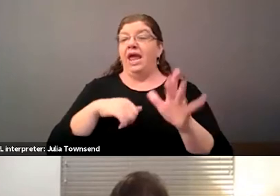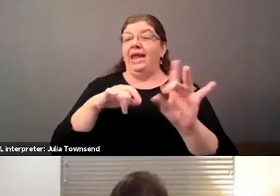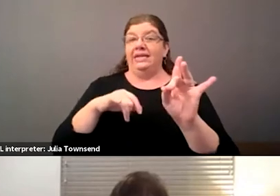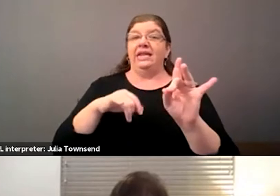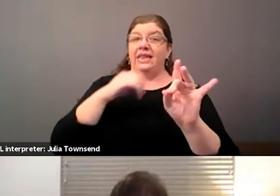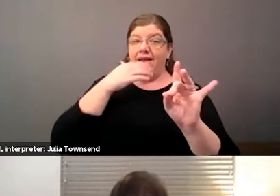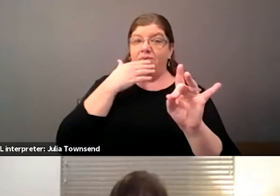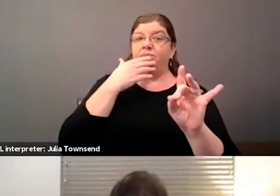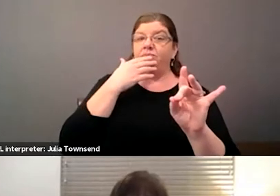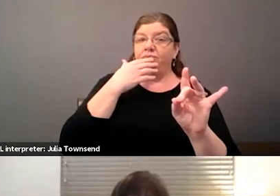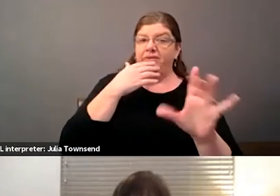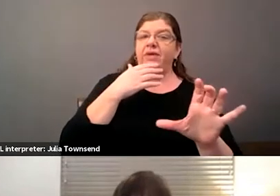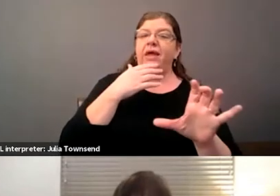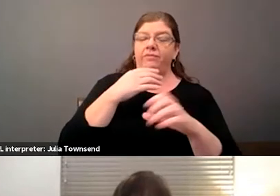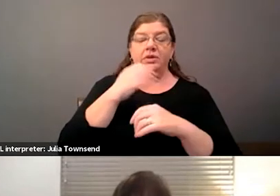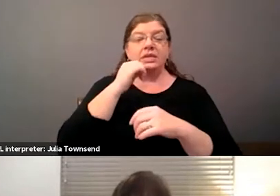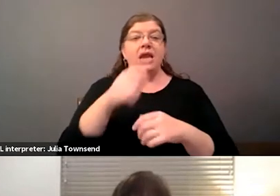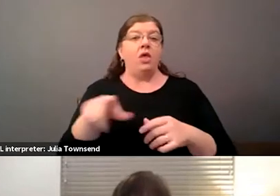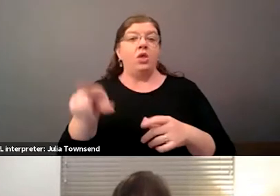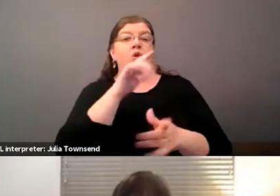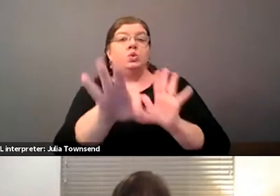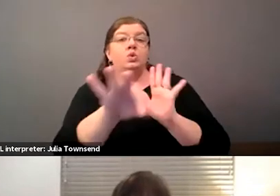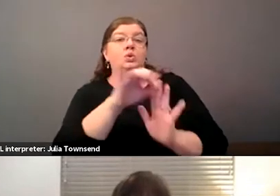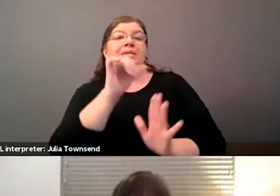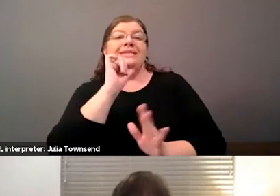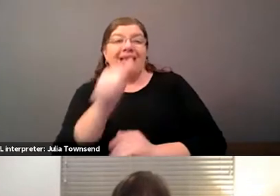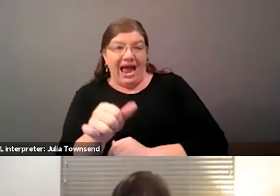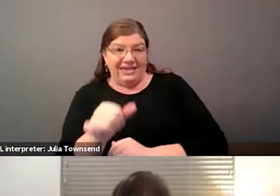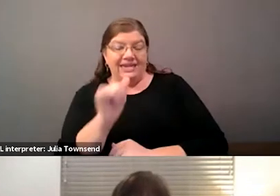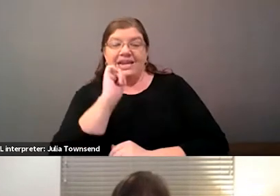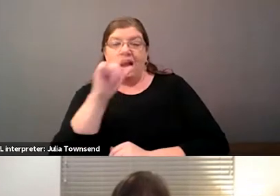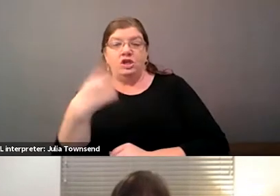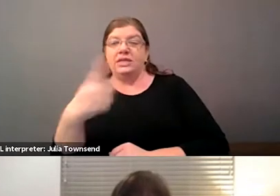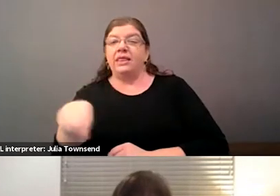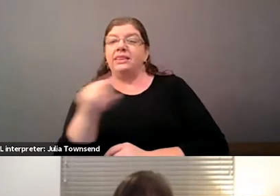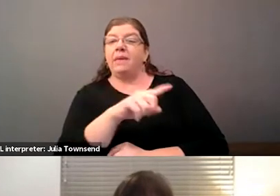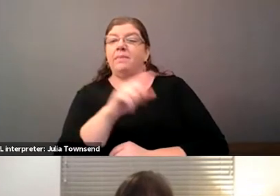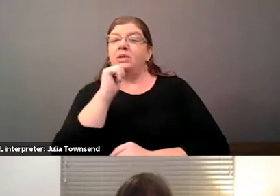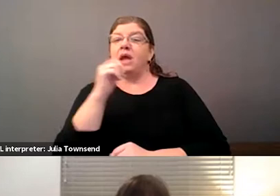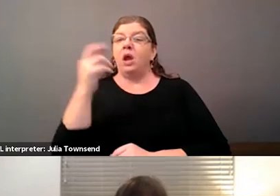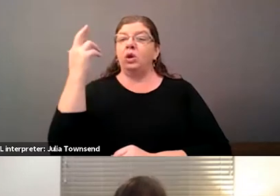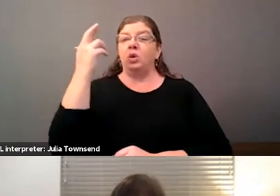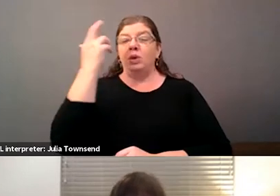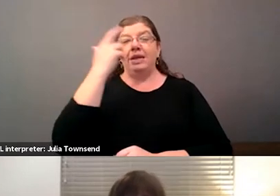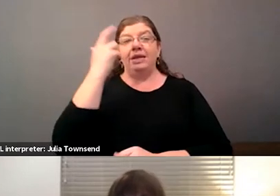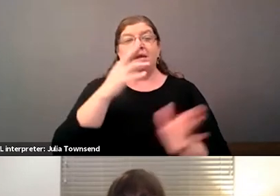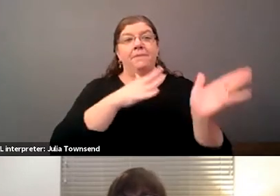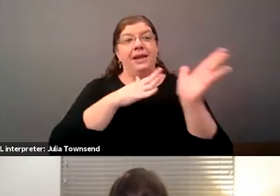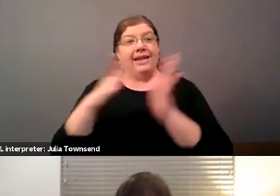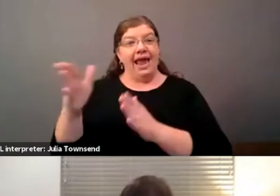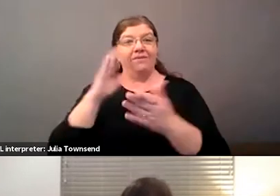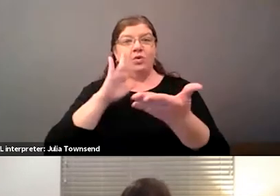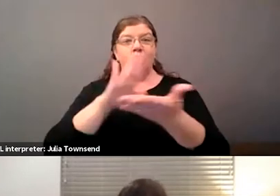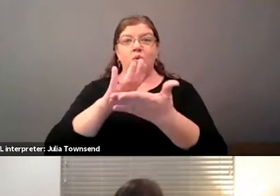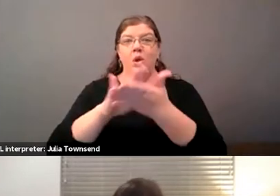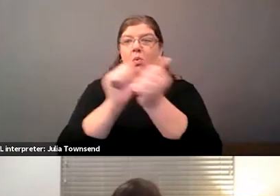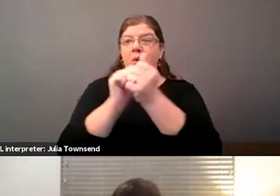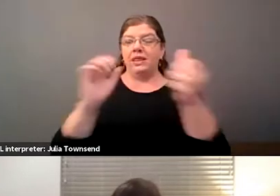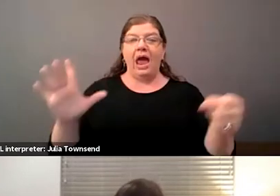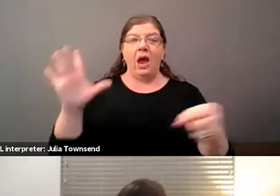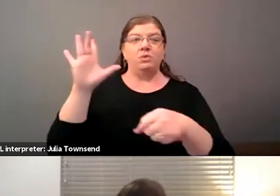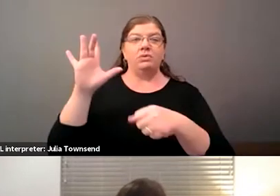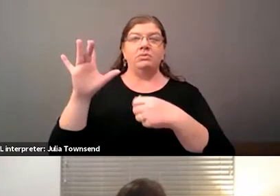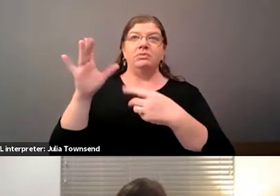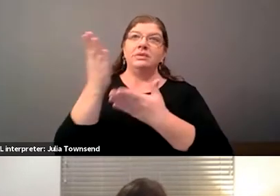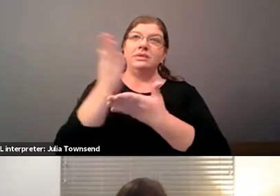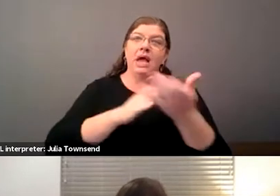into account people who choose not to be vaccinated it is not realistic to plan for a school year that is without covet infection and some